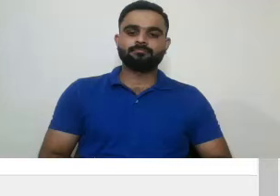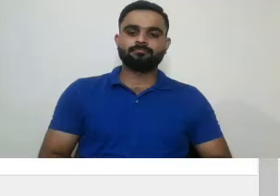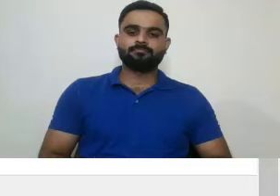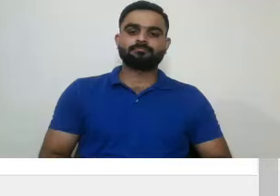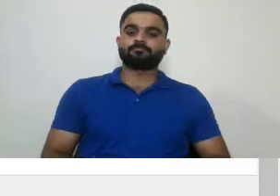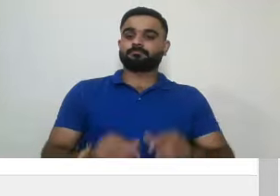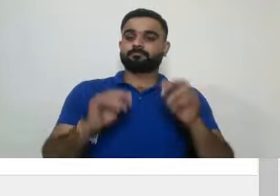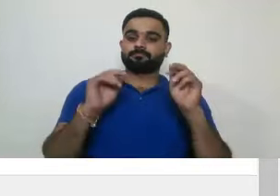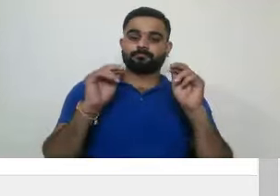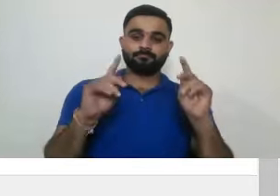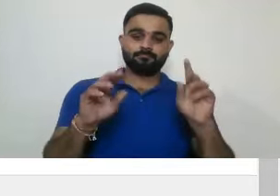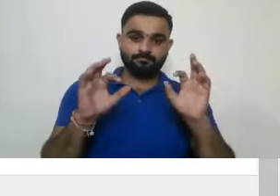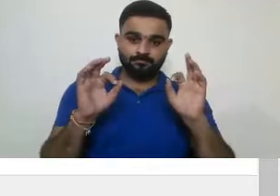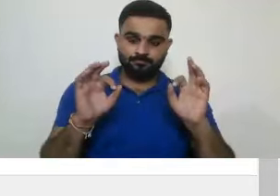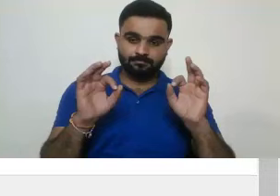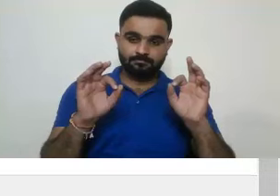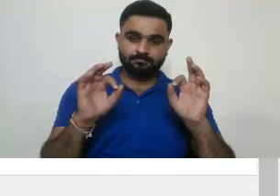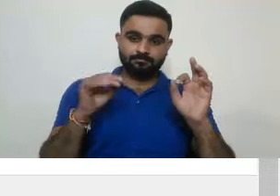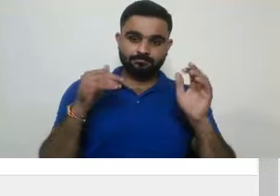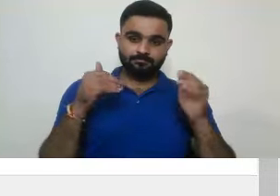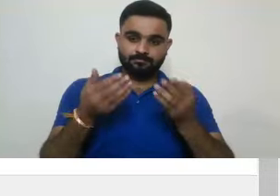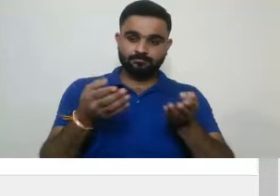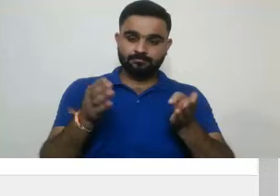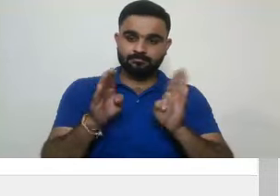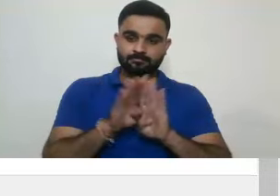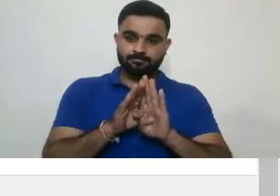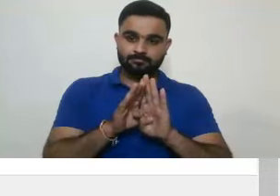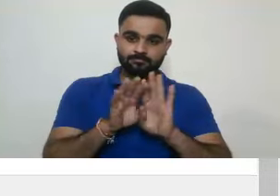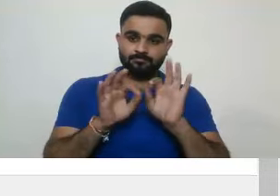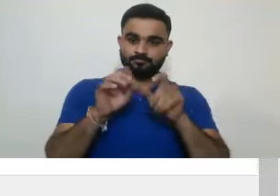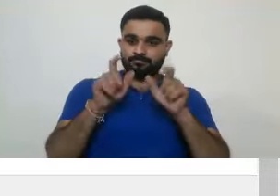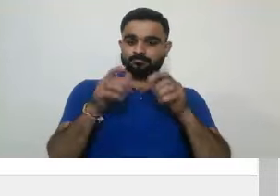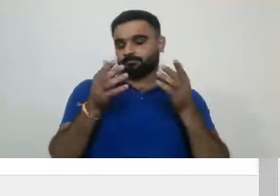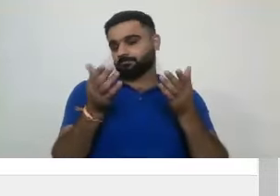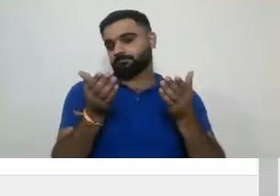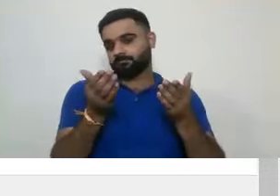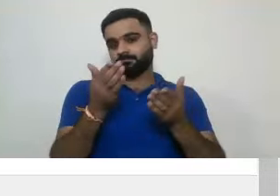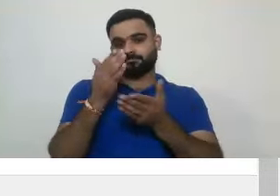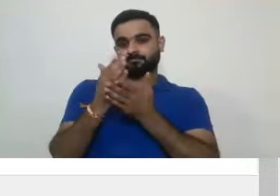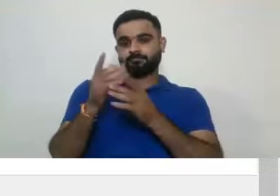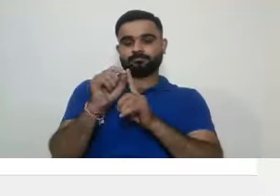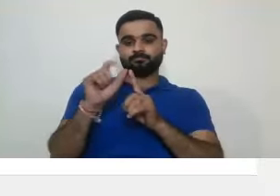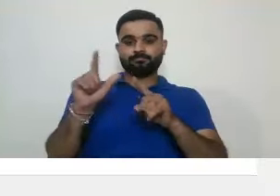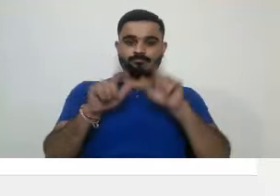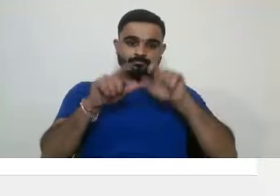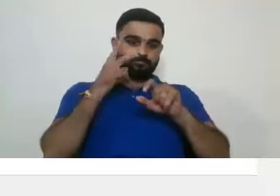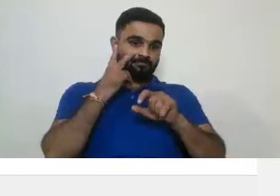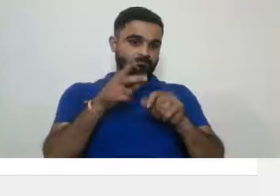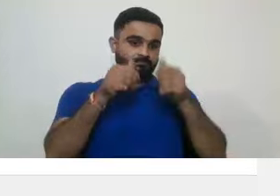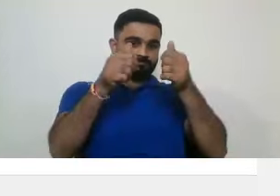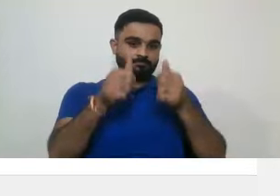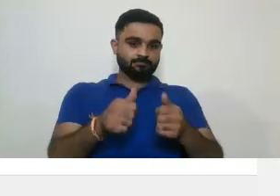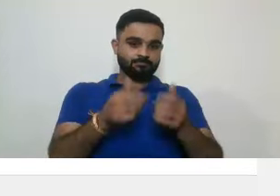Okay. Closing the So poll now. yeah, I think we can stop the poll and we can see what the results